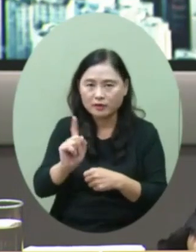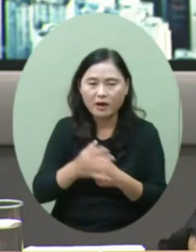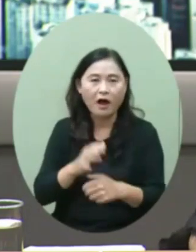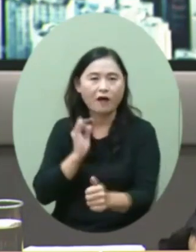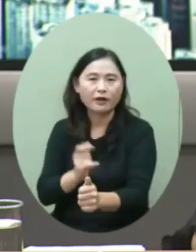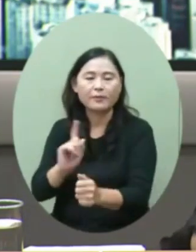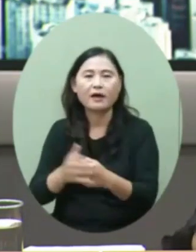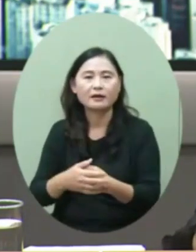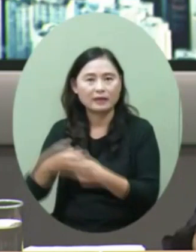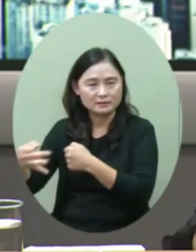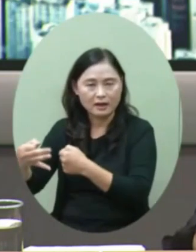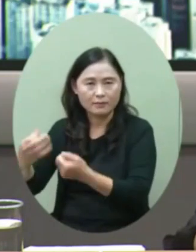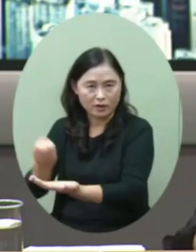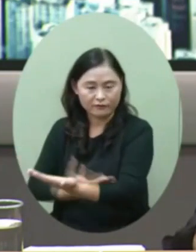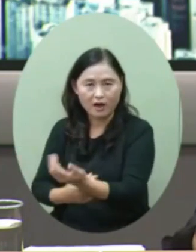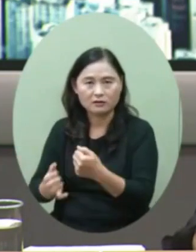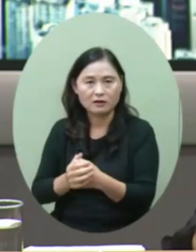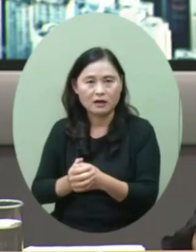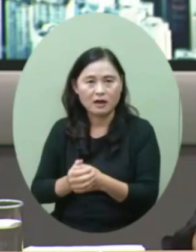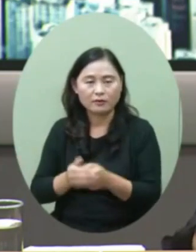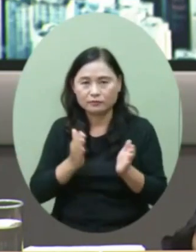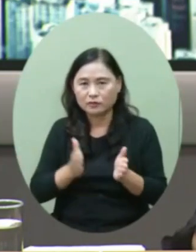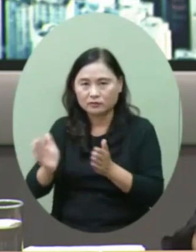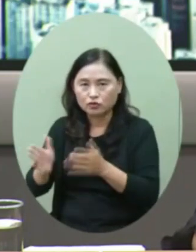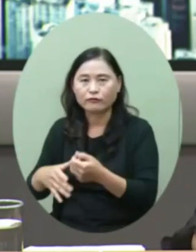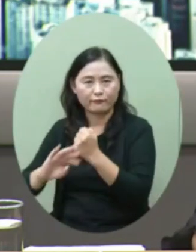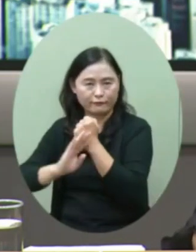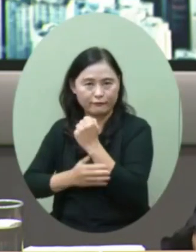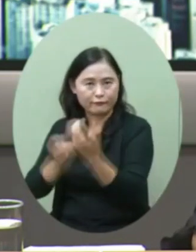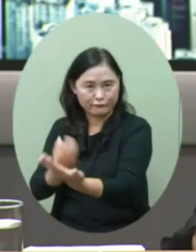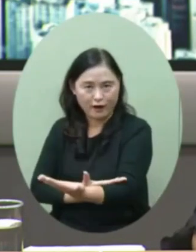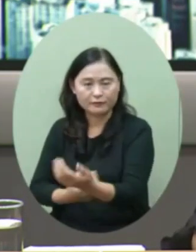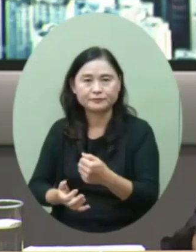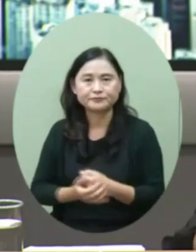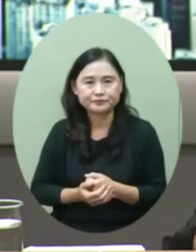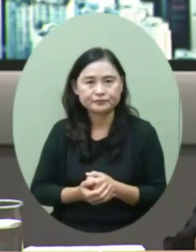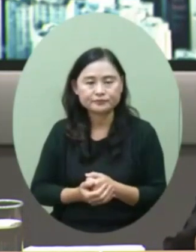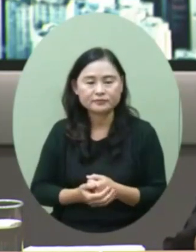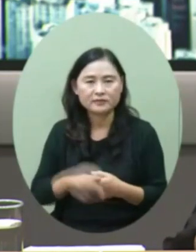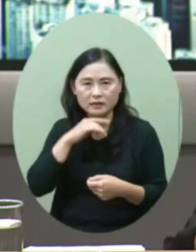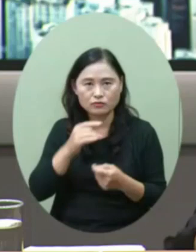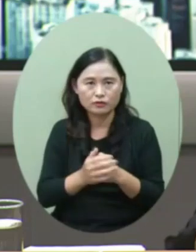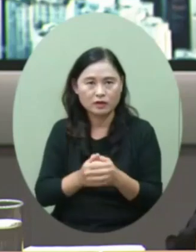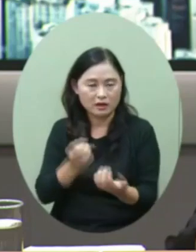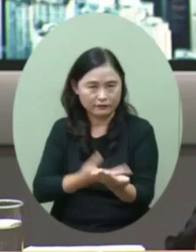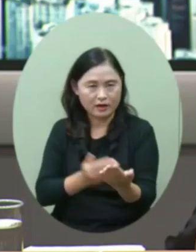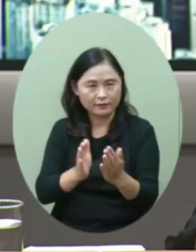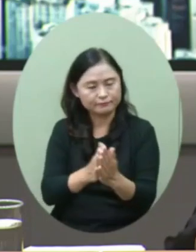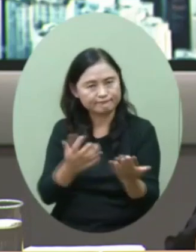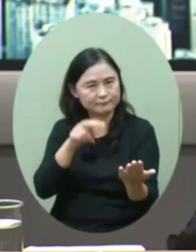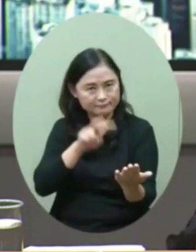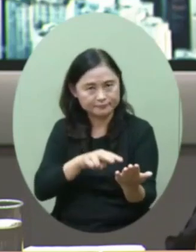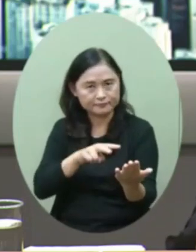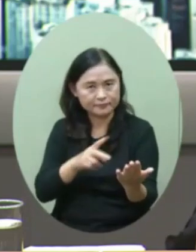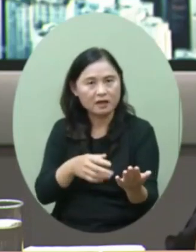law, one constitutes an offense, and also the penalties. And the third is procedural law. If I